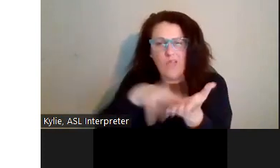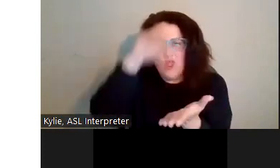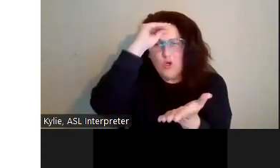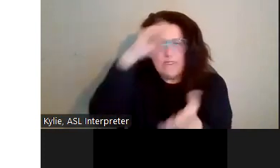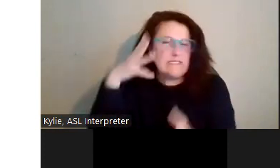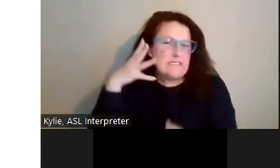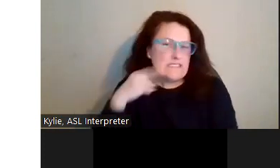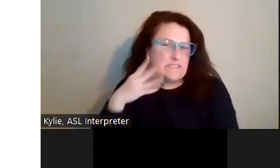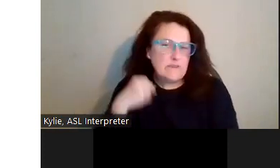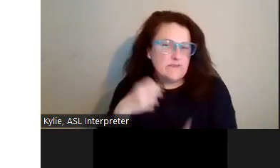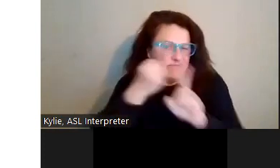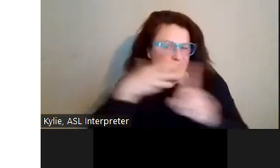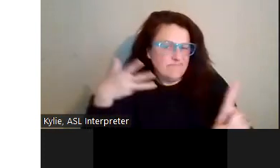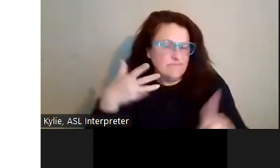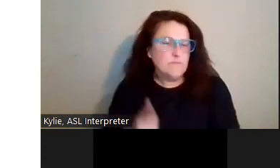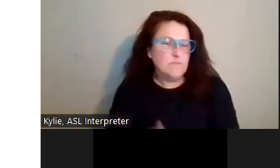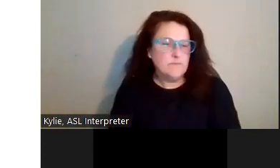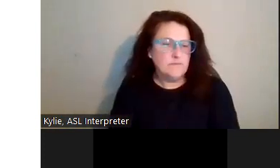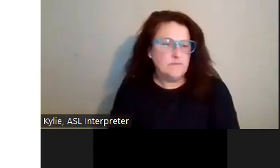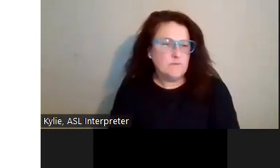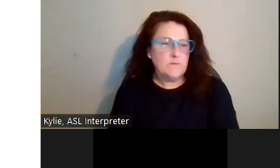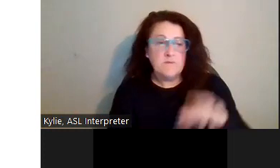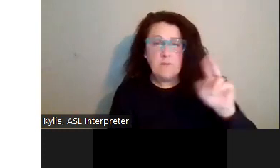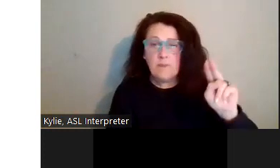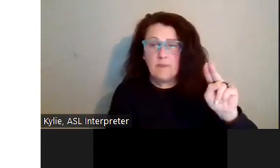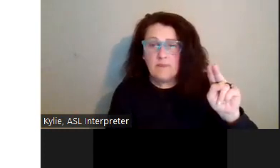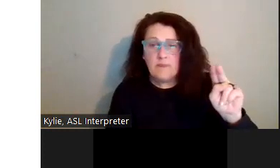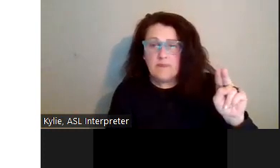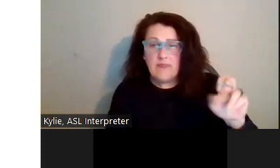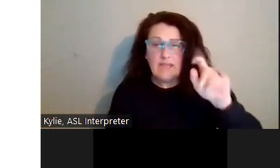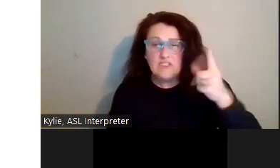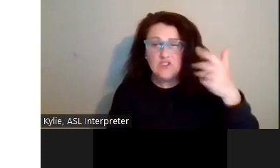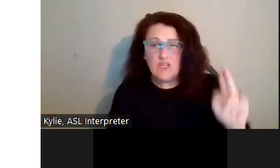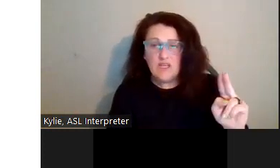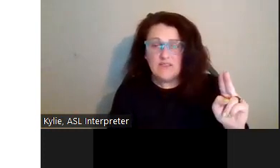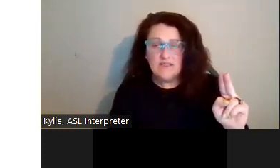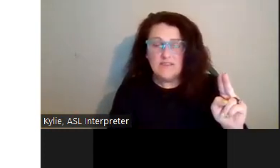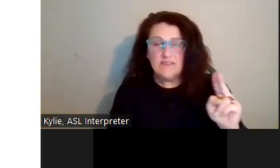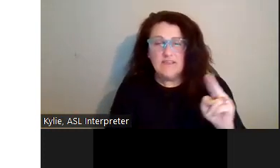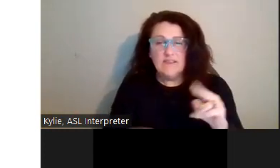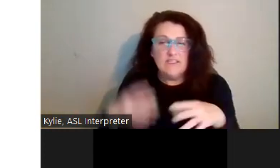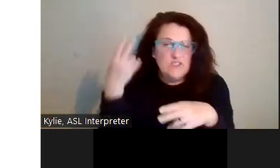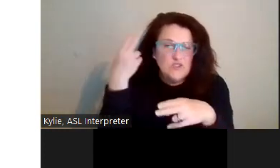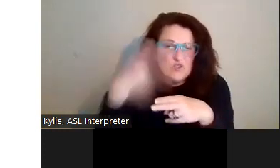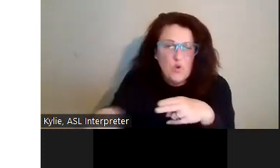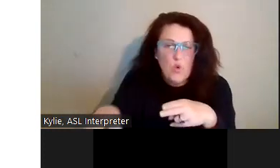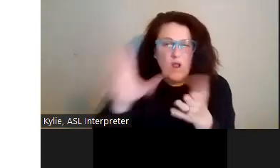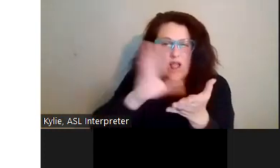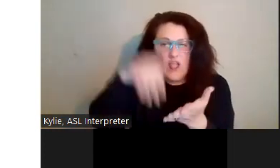experience. In NextGen, we're creating career pathways, short work-based